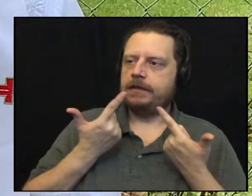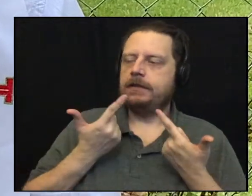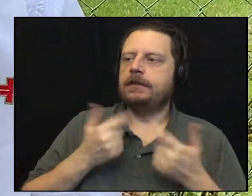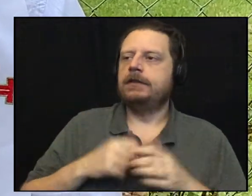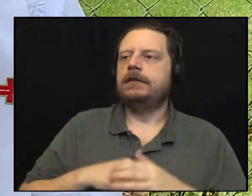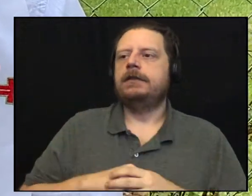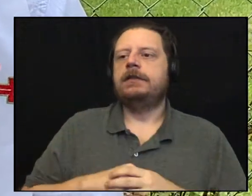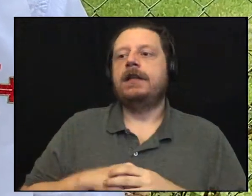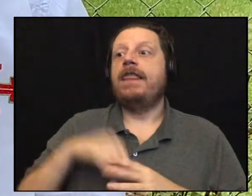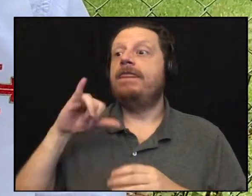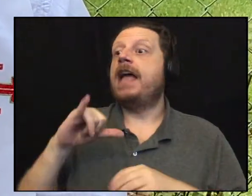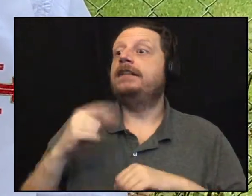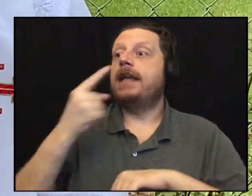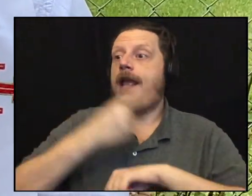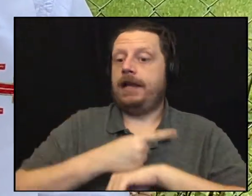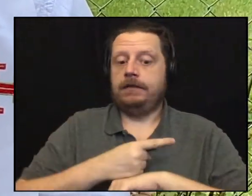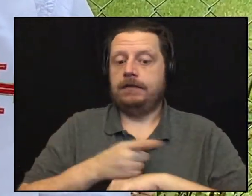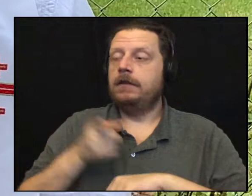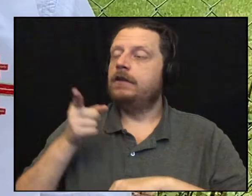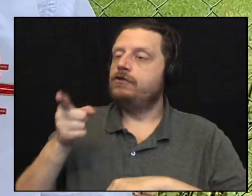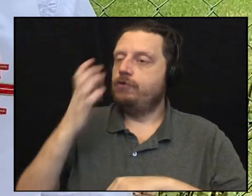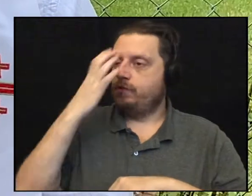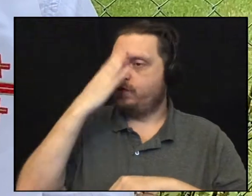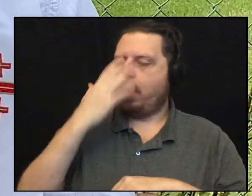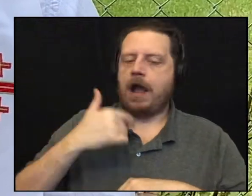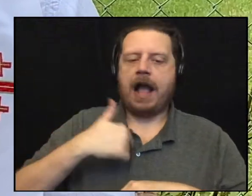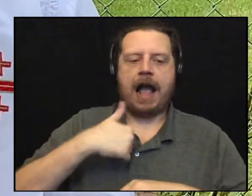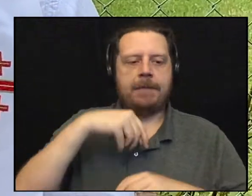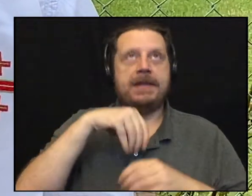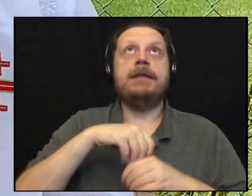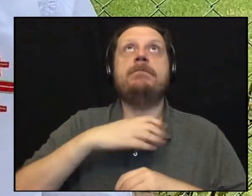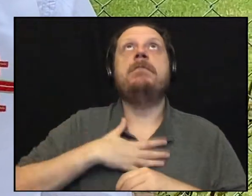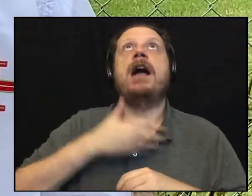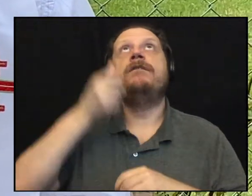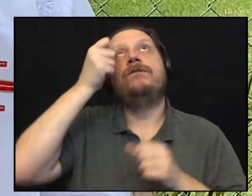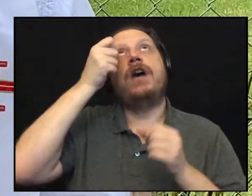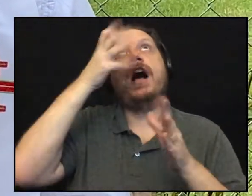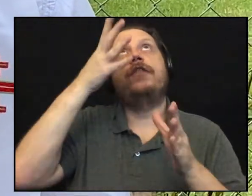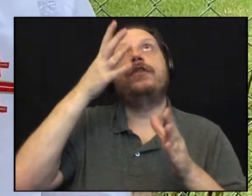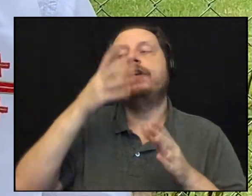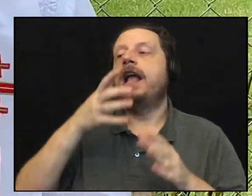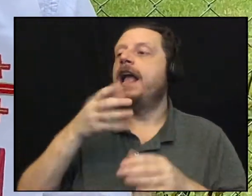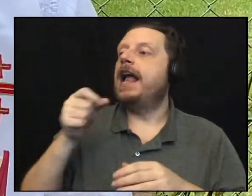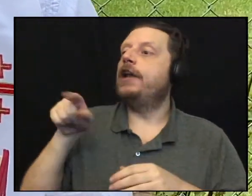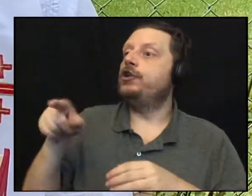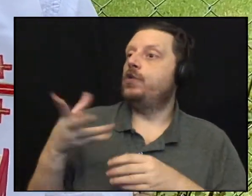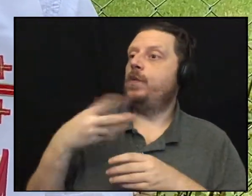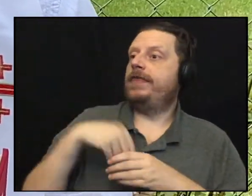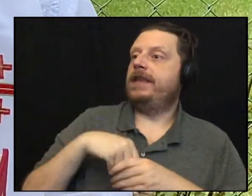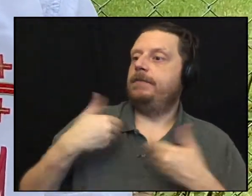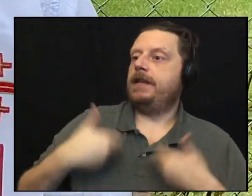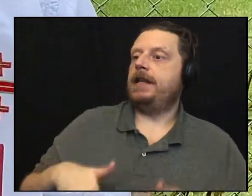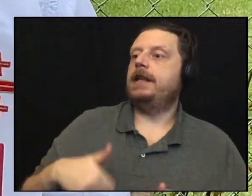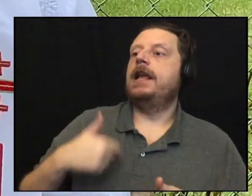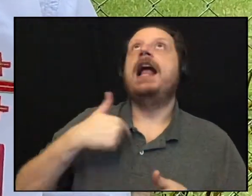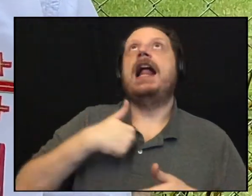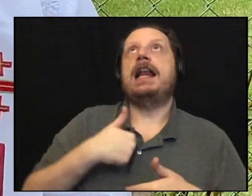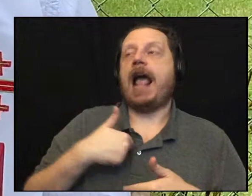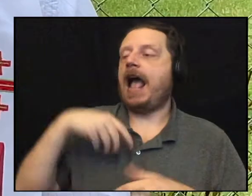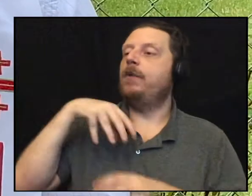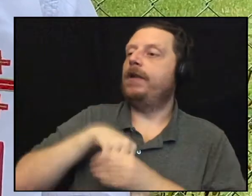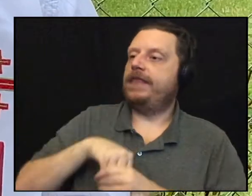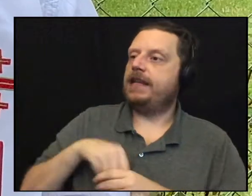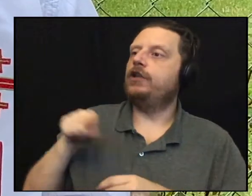On that day, you will know that I am in my Father, and you in me, and I in you.